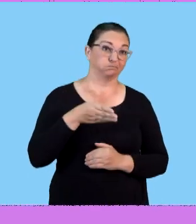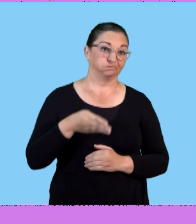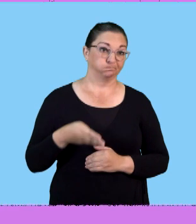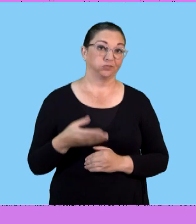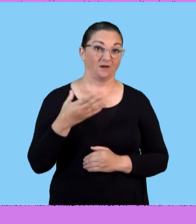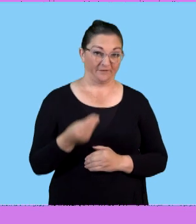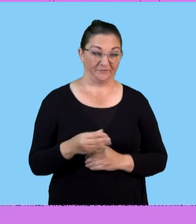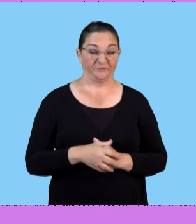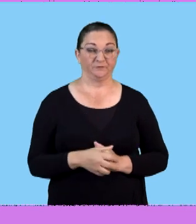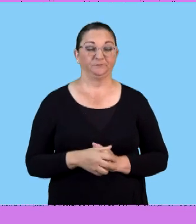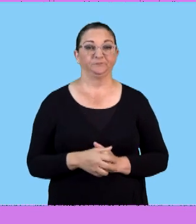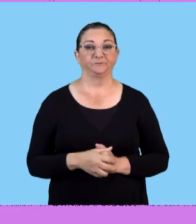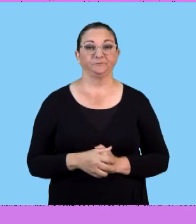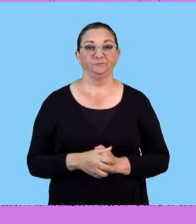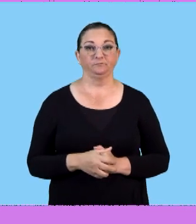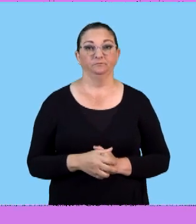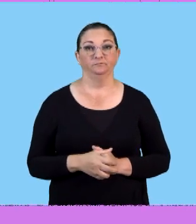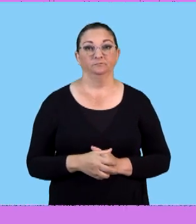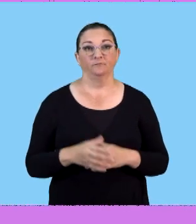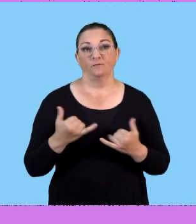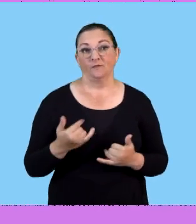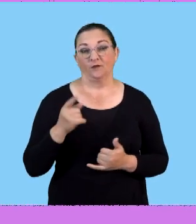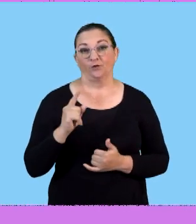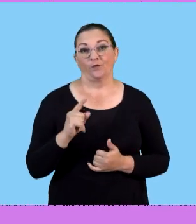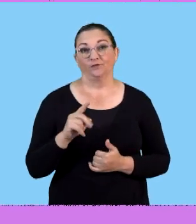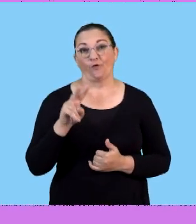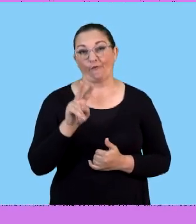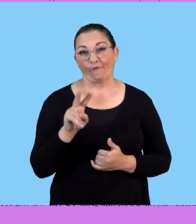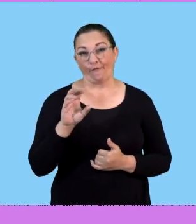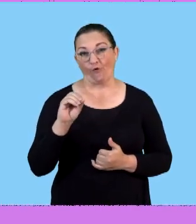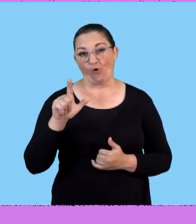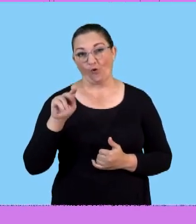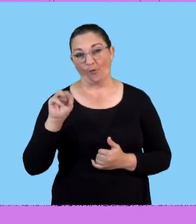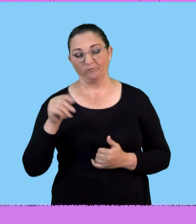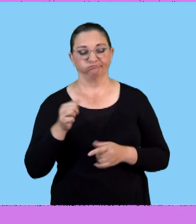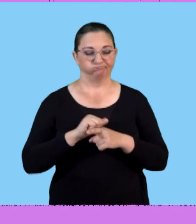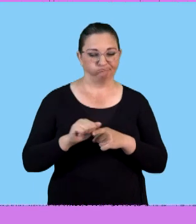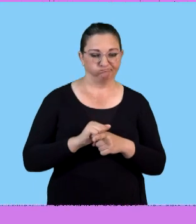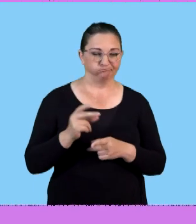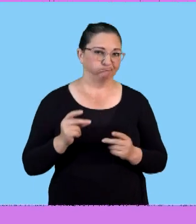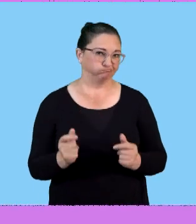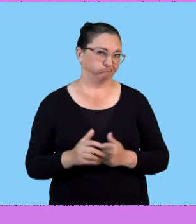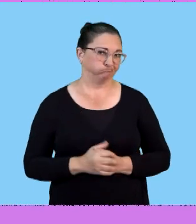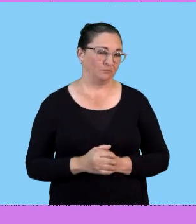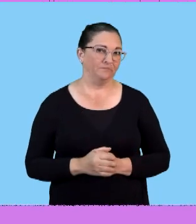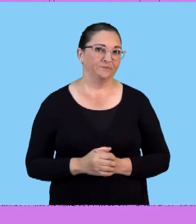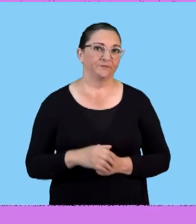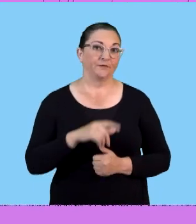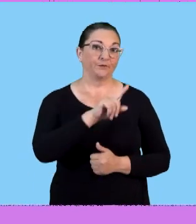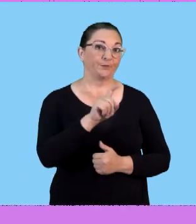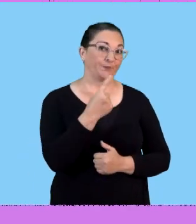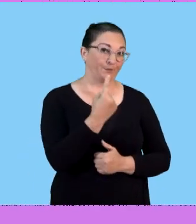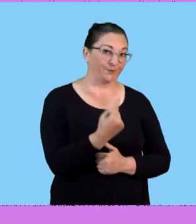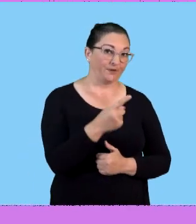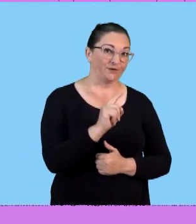time the third dimension here will be height? Okay, so let us now do the quick practice together. Question